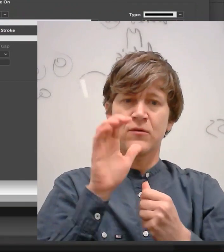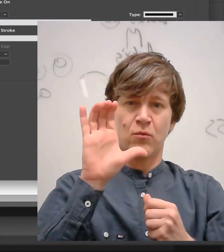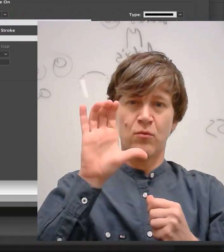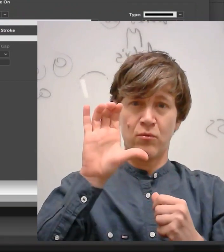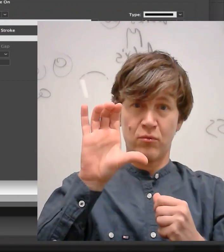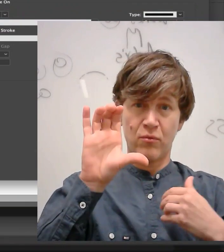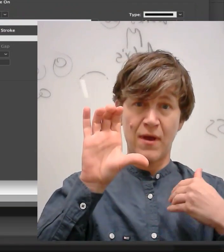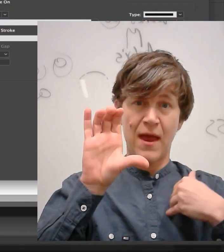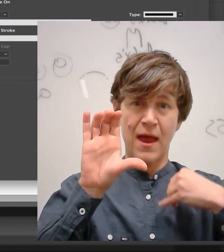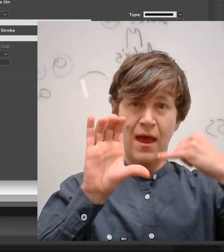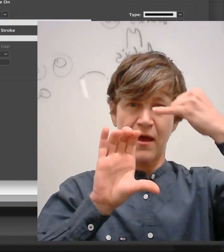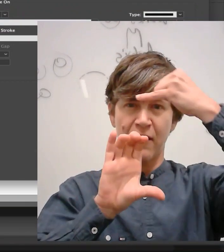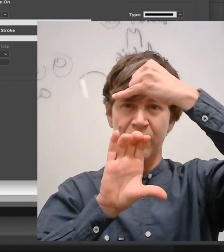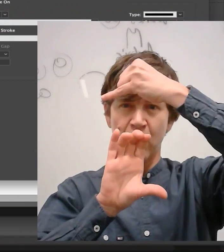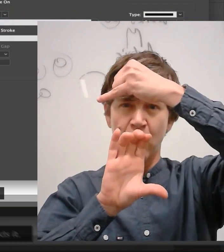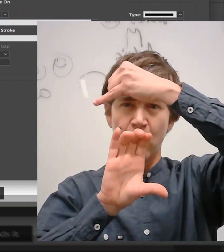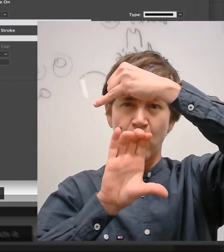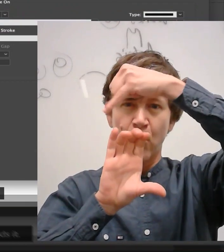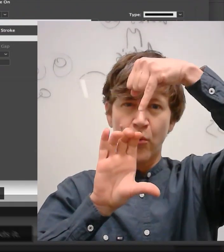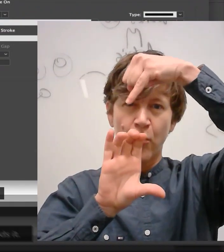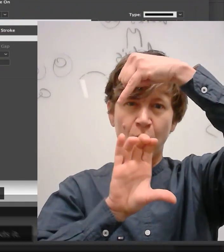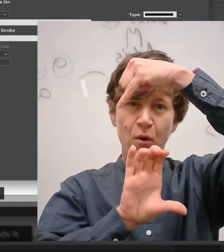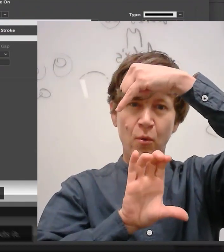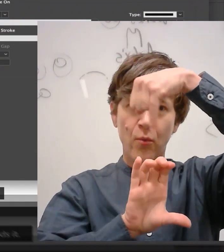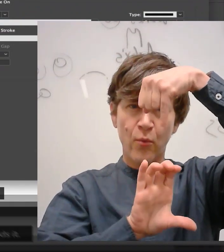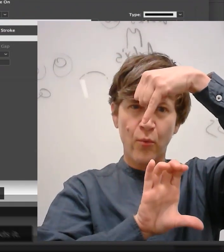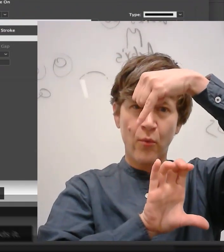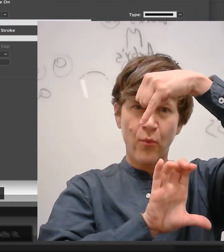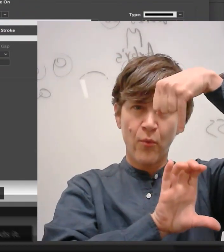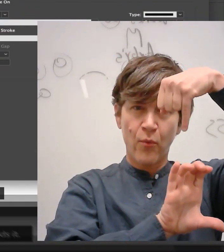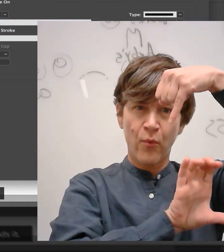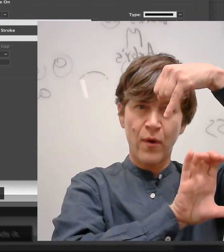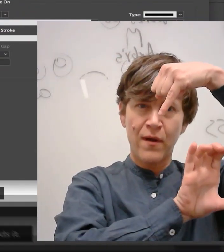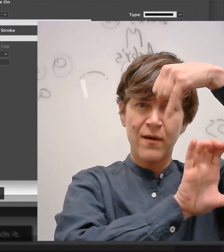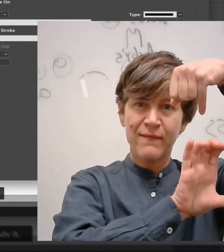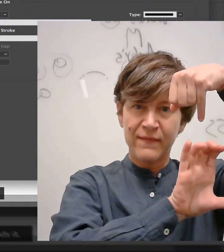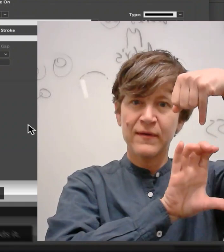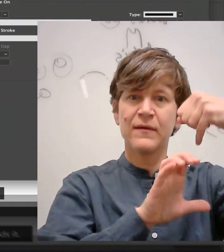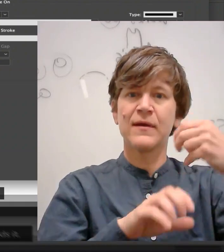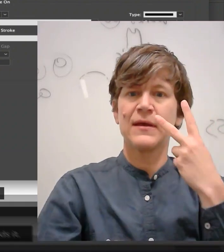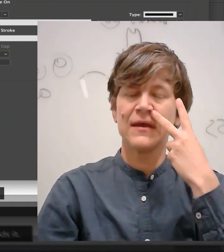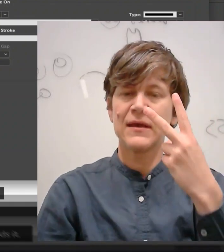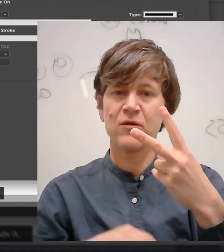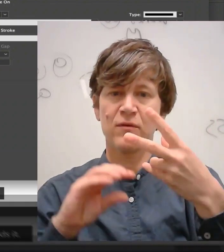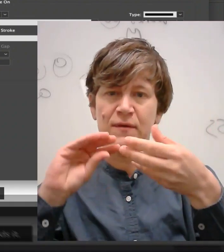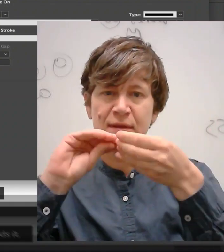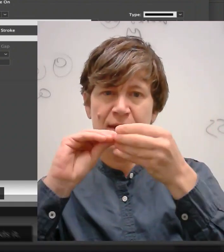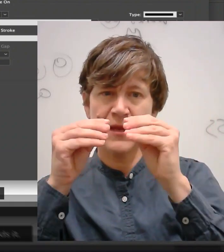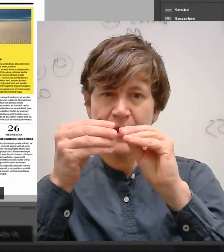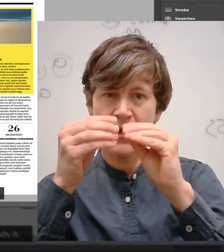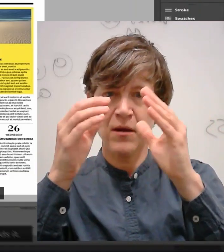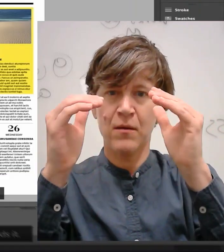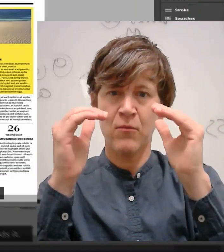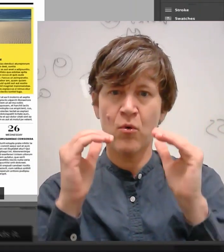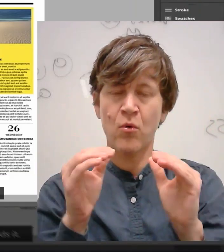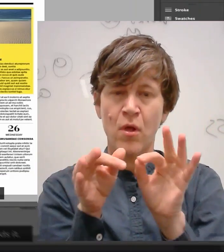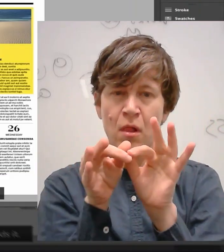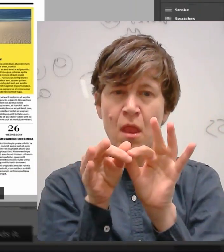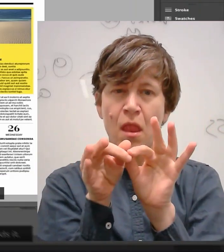controlling the distance between the date and the text which precedes it.